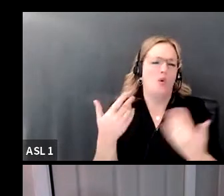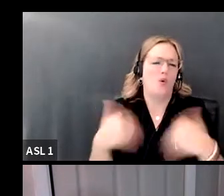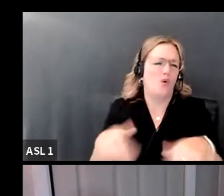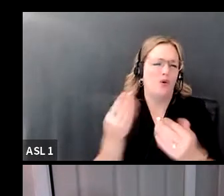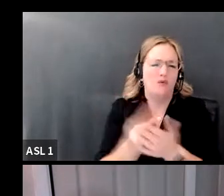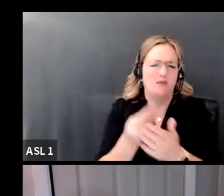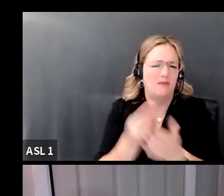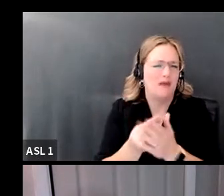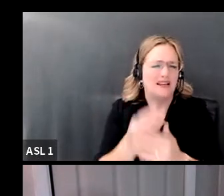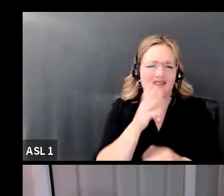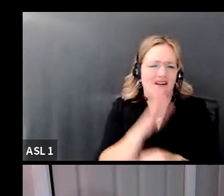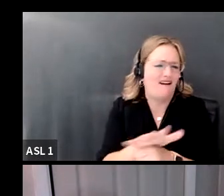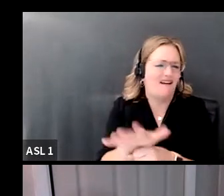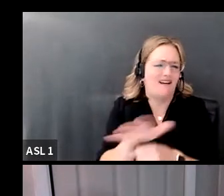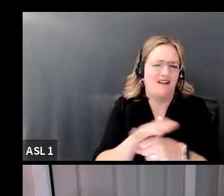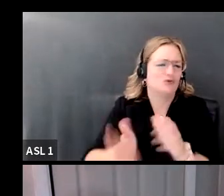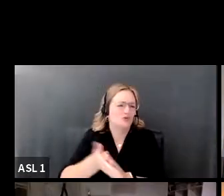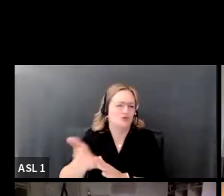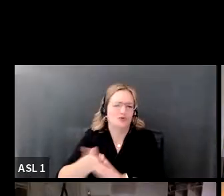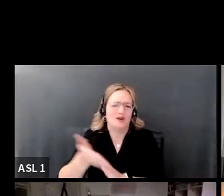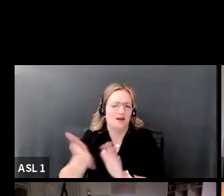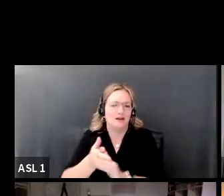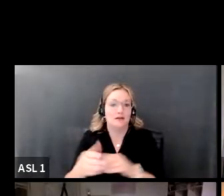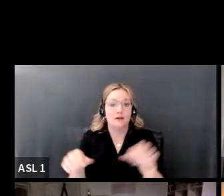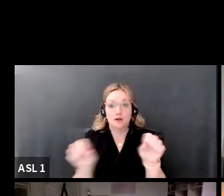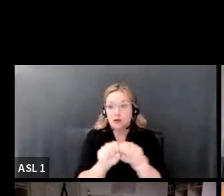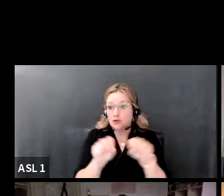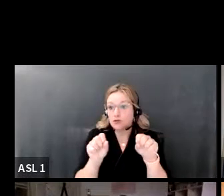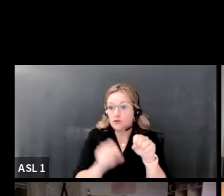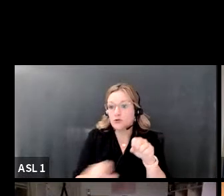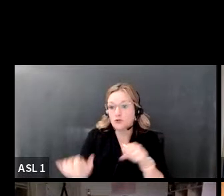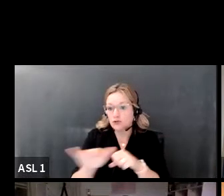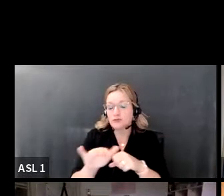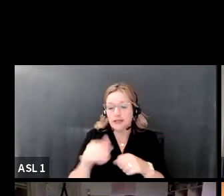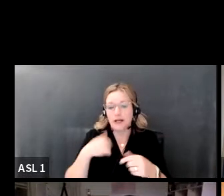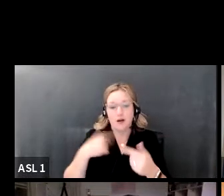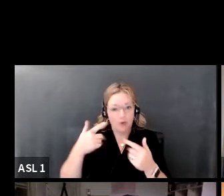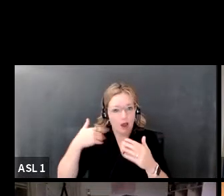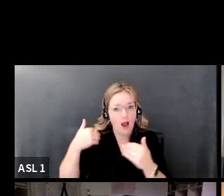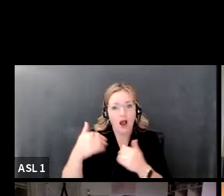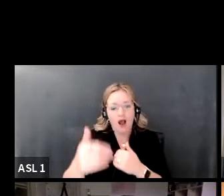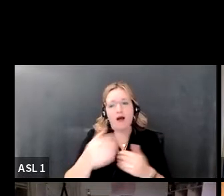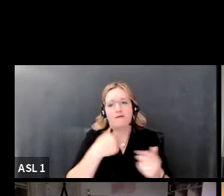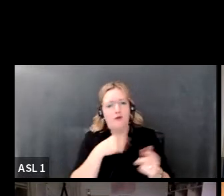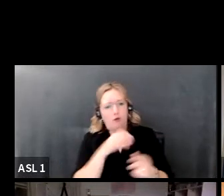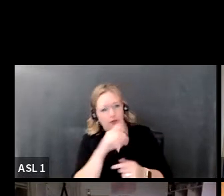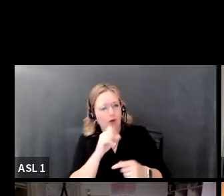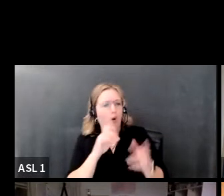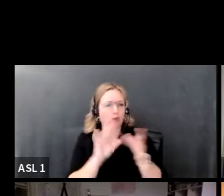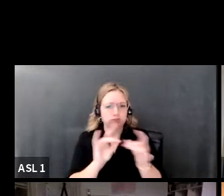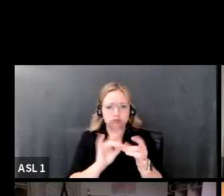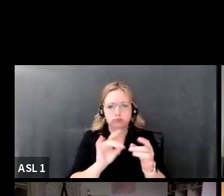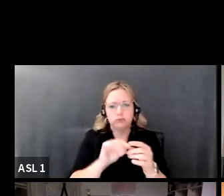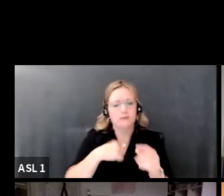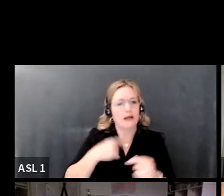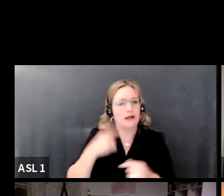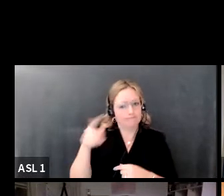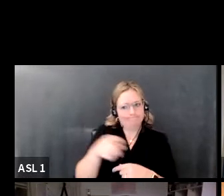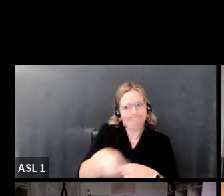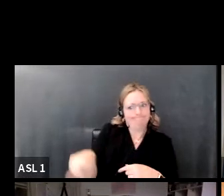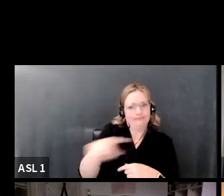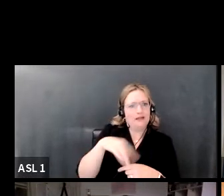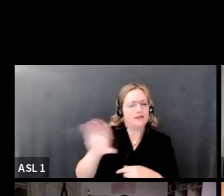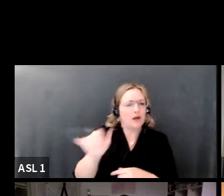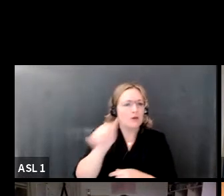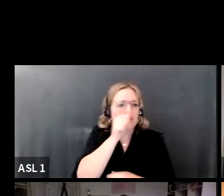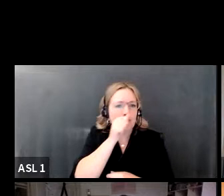are on social media ops regularly attempts to demonstrate its goodwill with little mind to affected person's privacy with brags